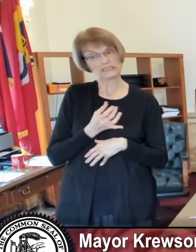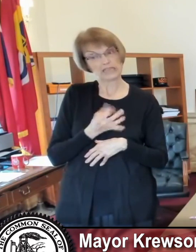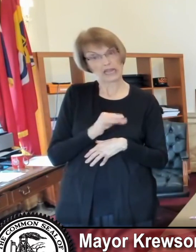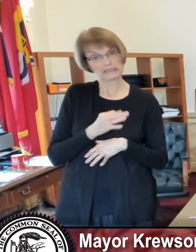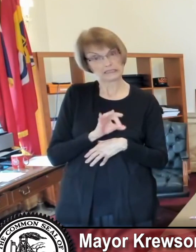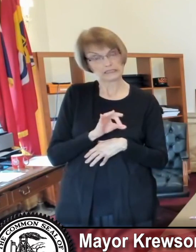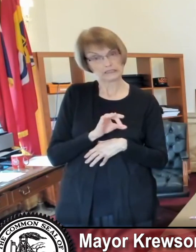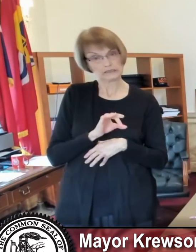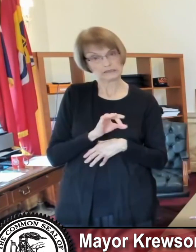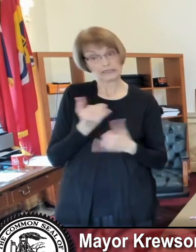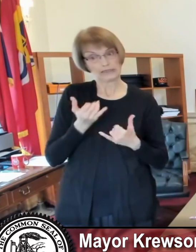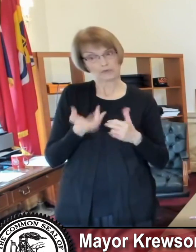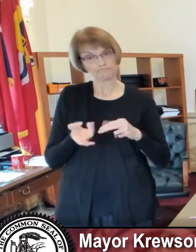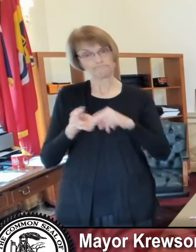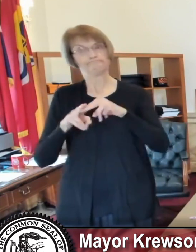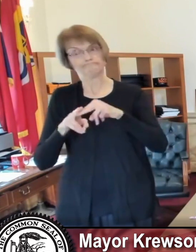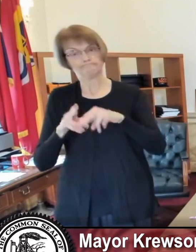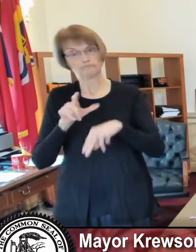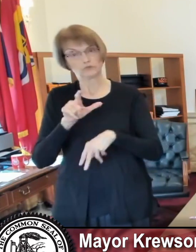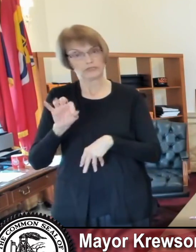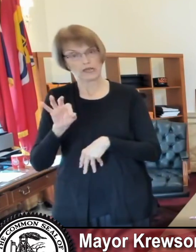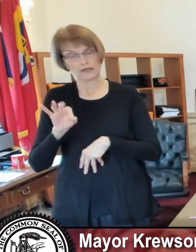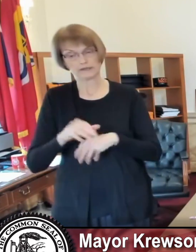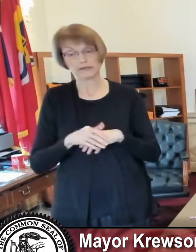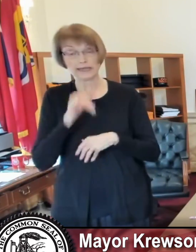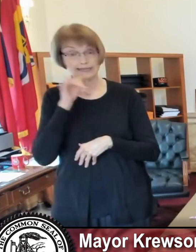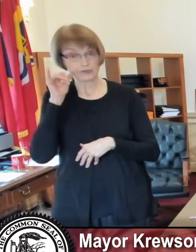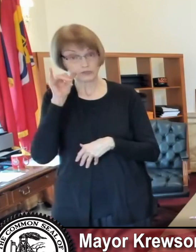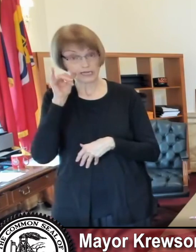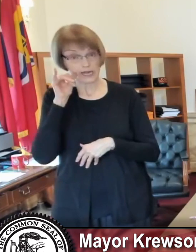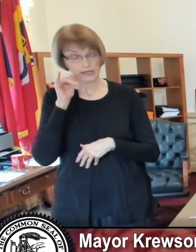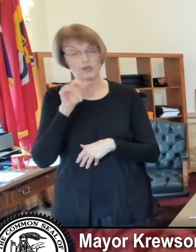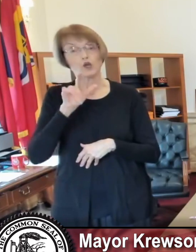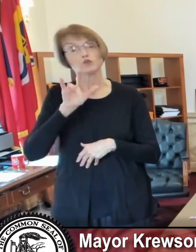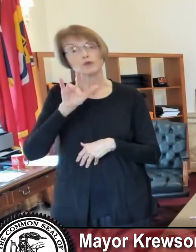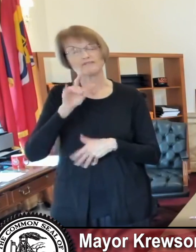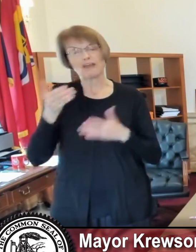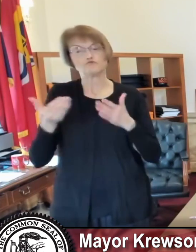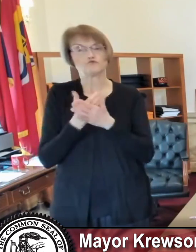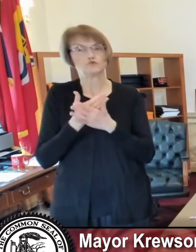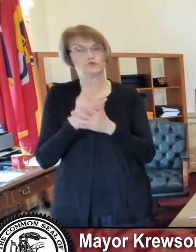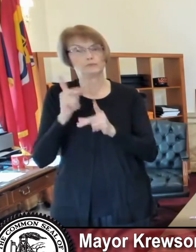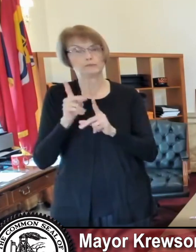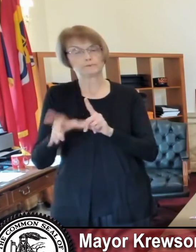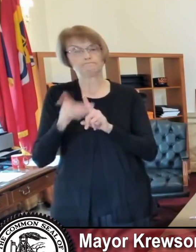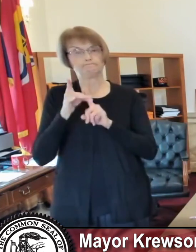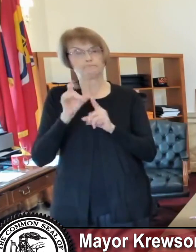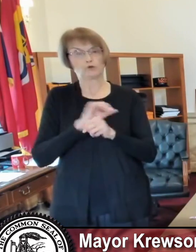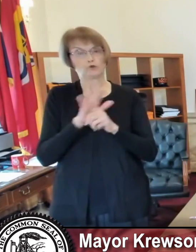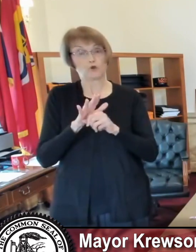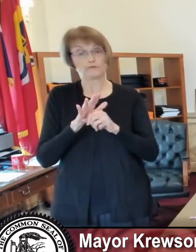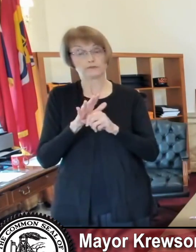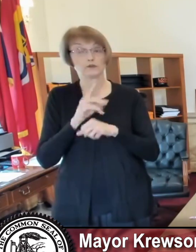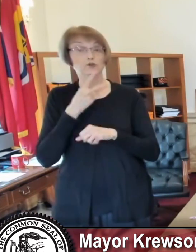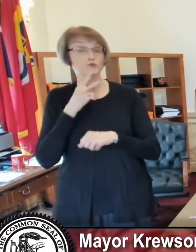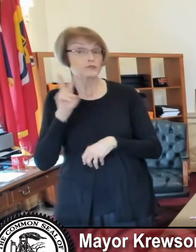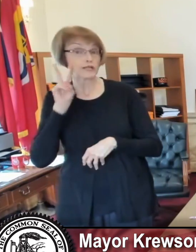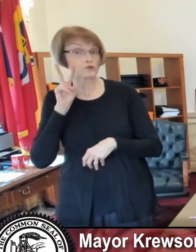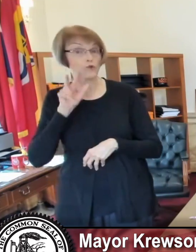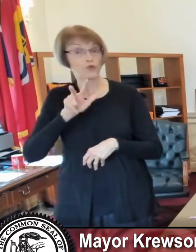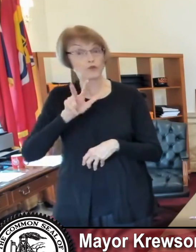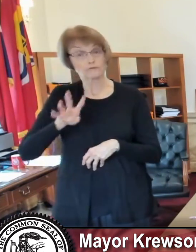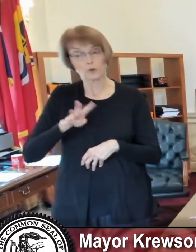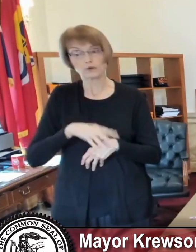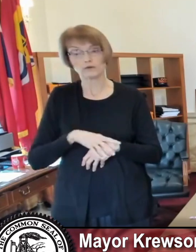19. So yesterday we reported 25 new cases. The day before we had 34. The